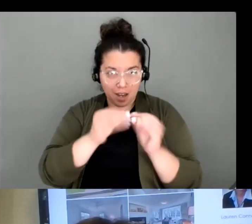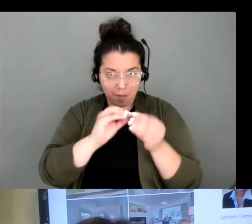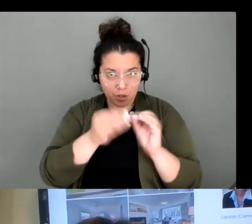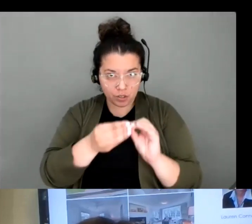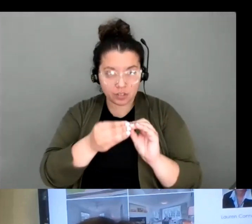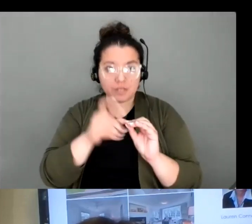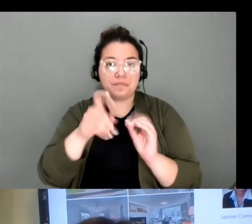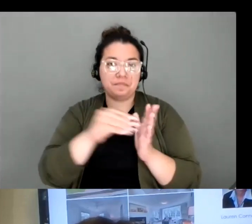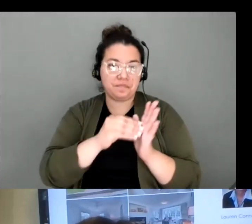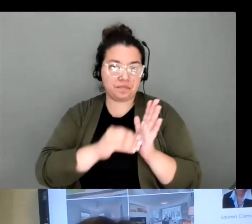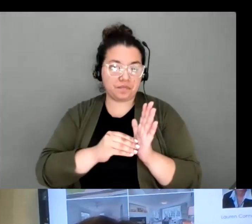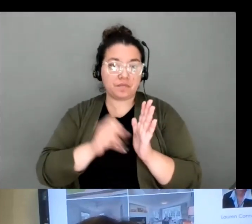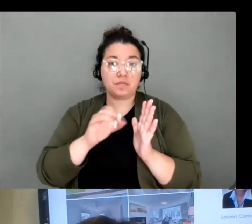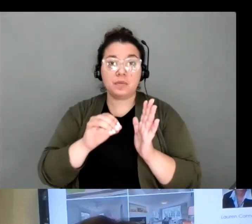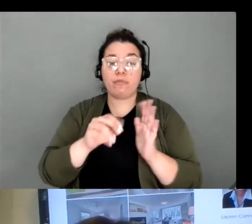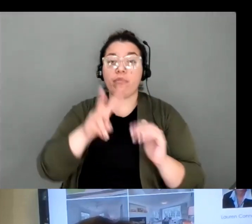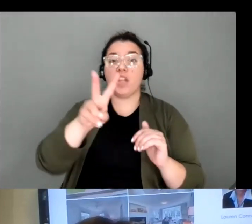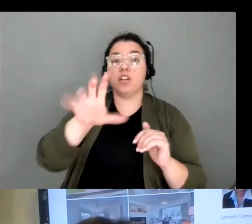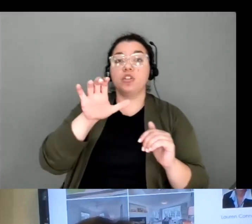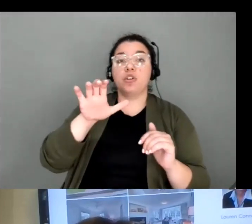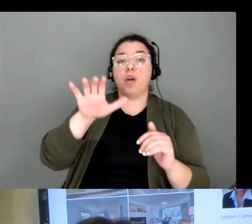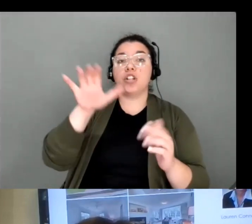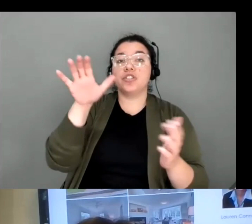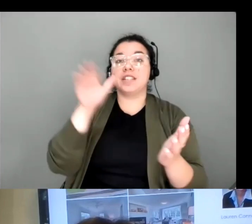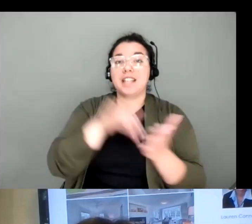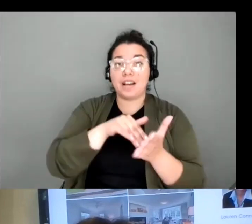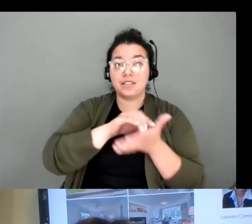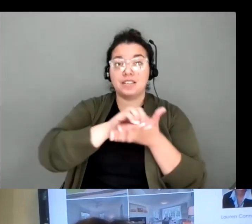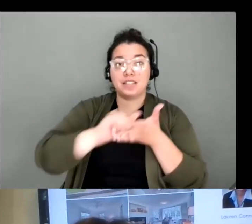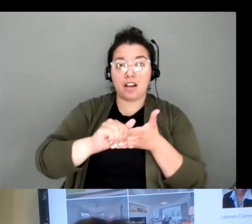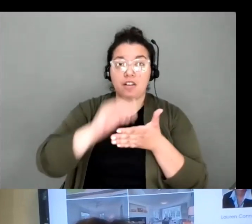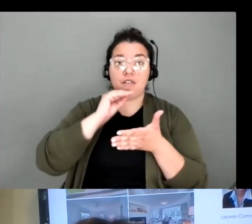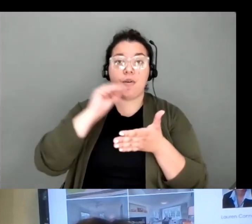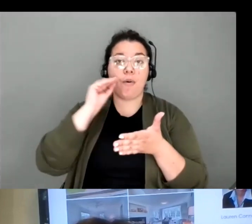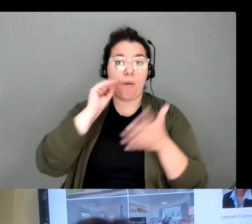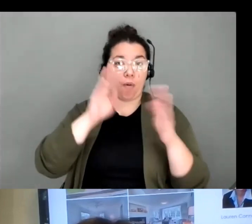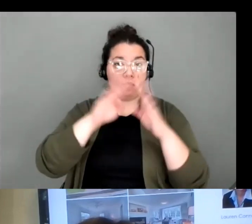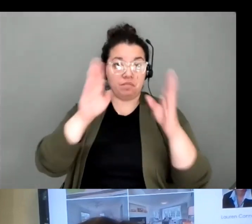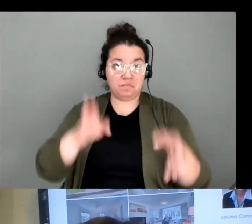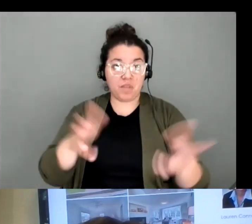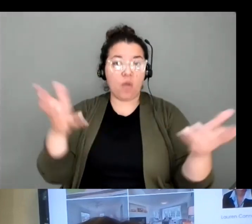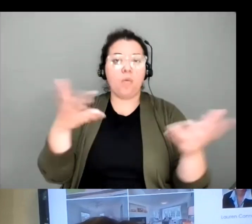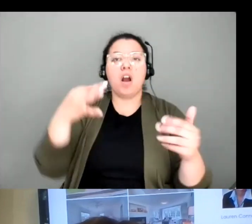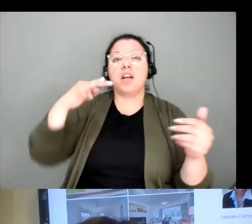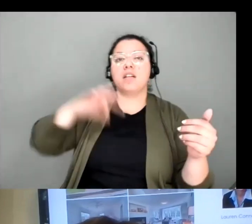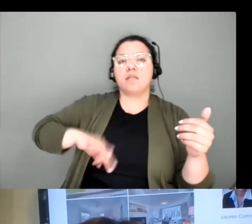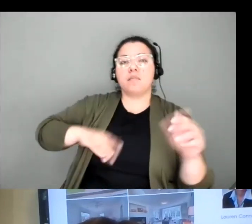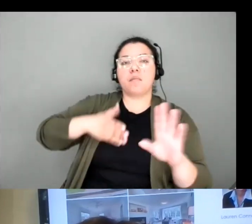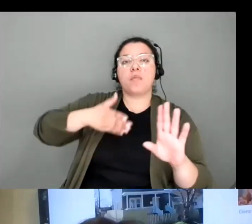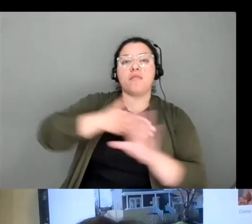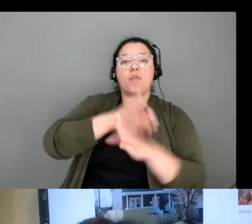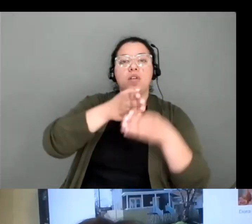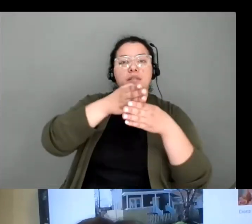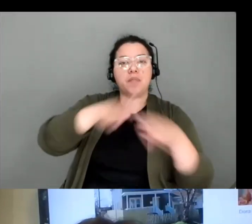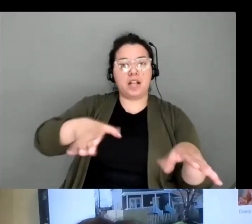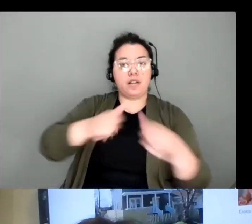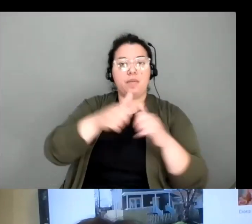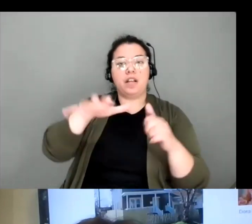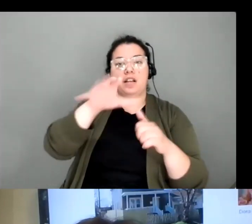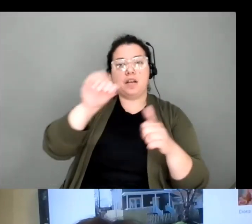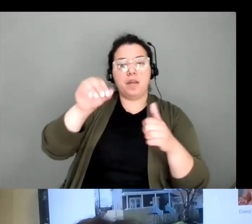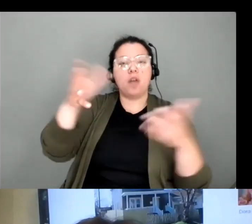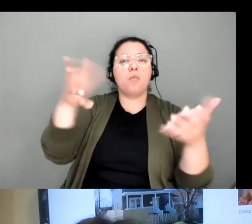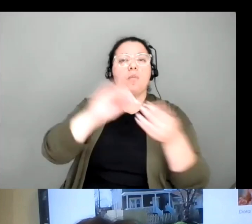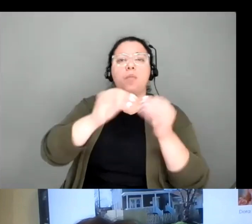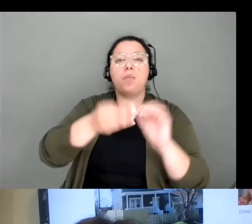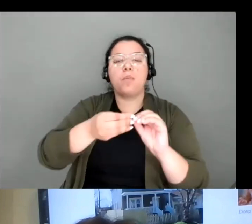Students, you heard her say a $200,000 home. What would her commission be, before it was split with her company, this and that? What was that number,